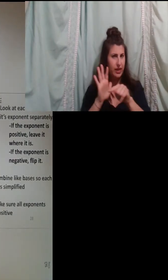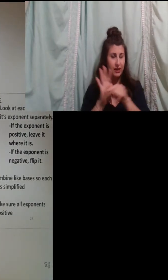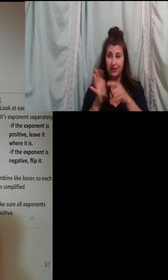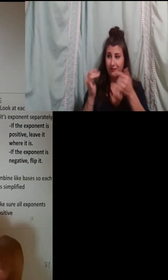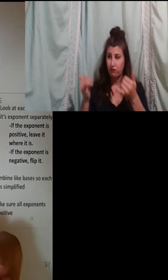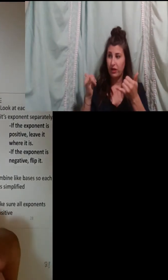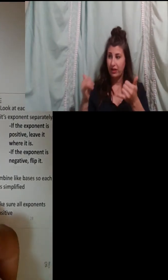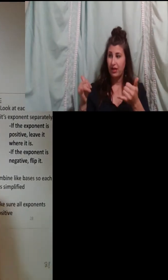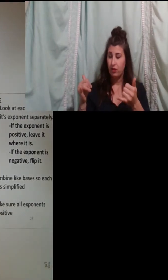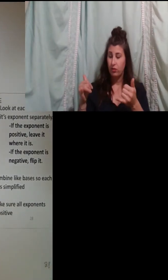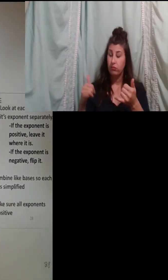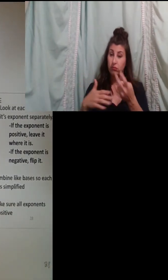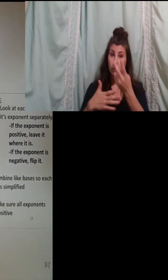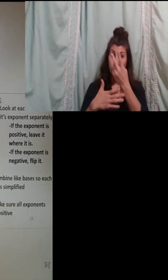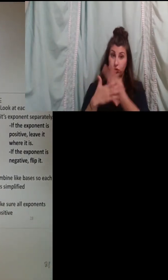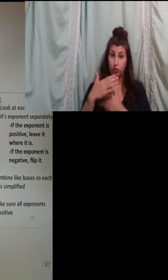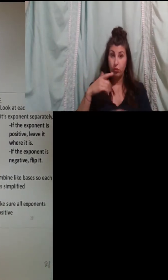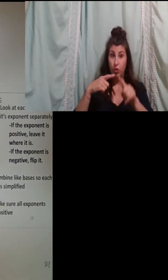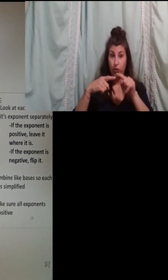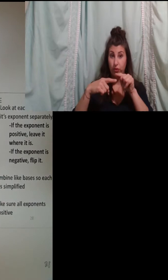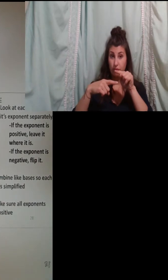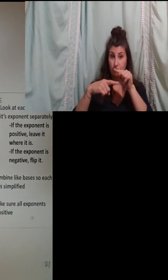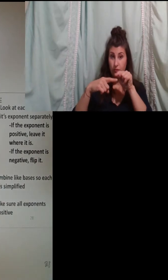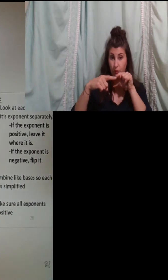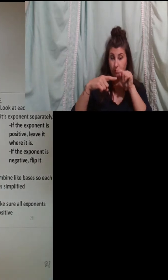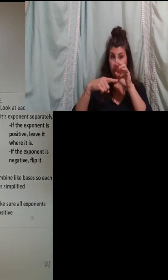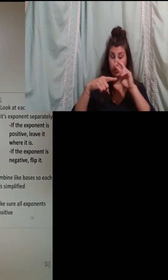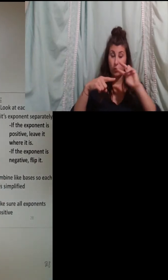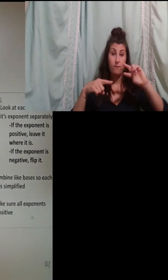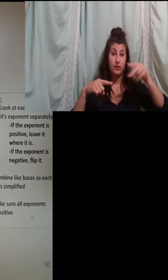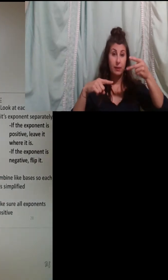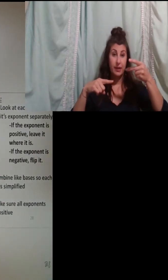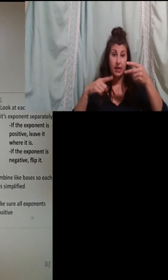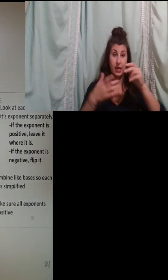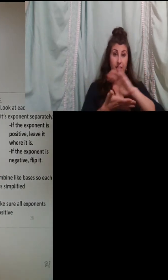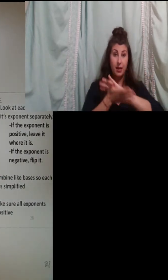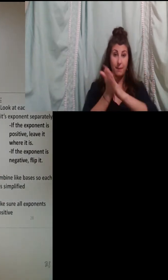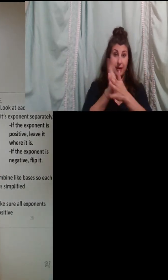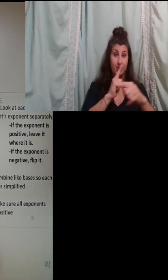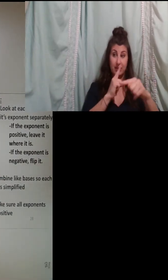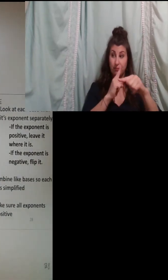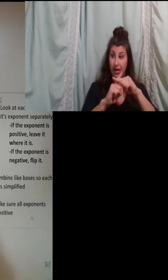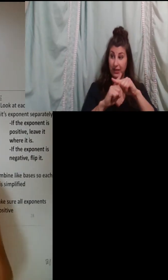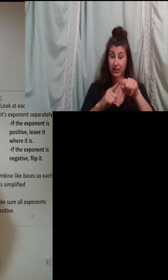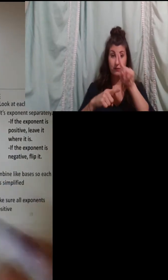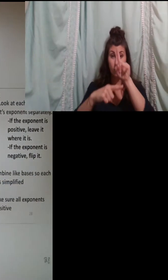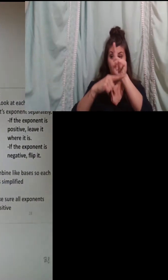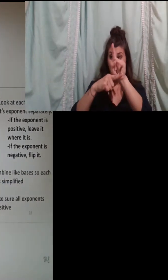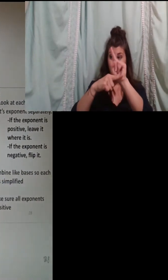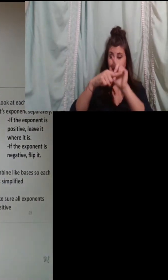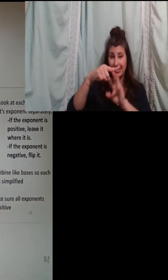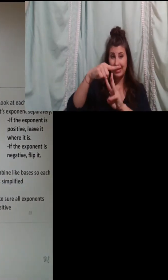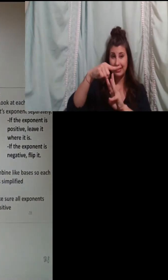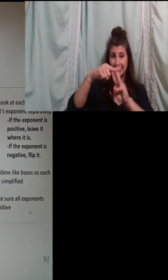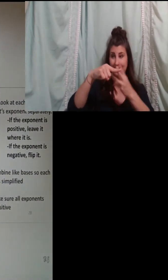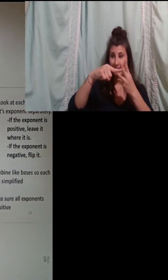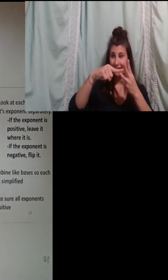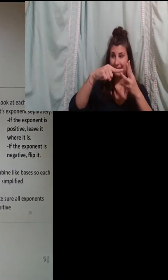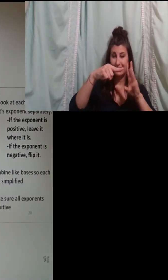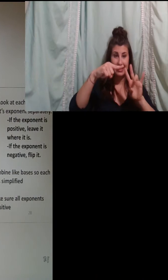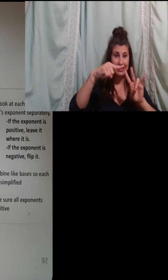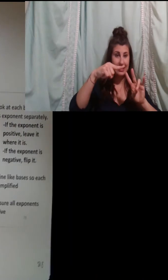Right now they're both over 1. So just flip it and make them positive.